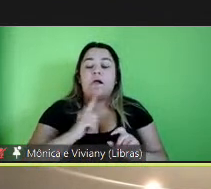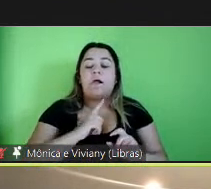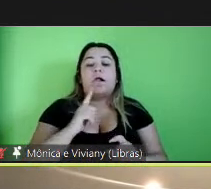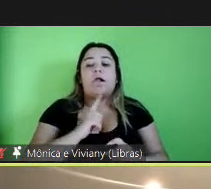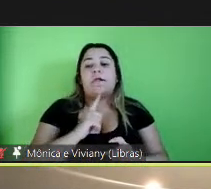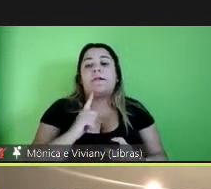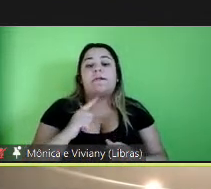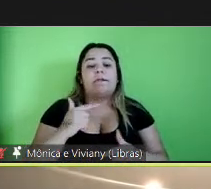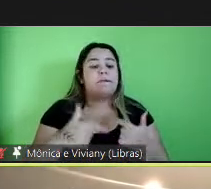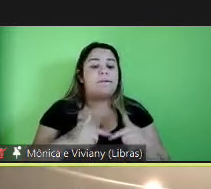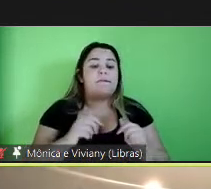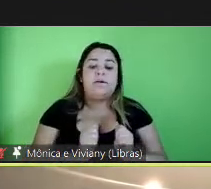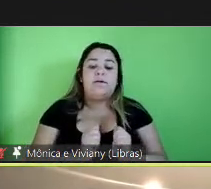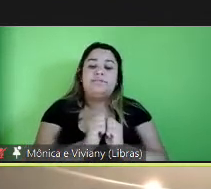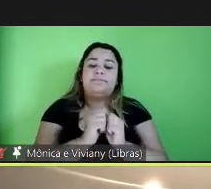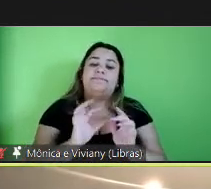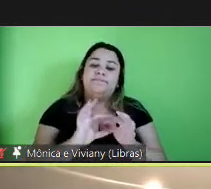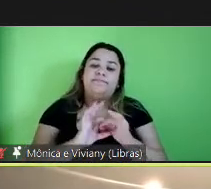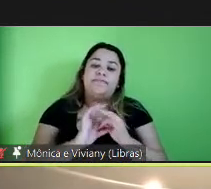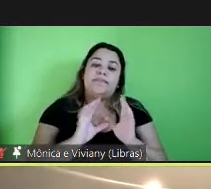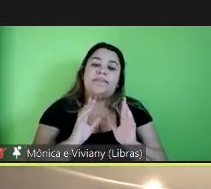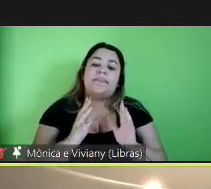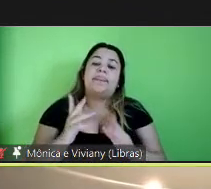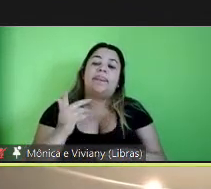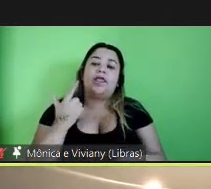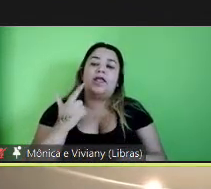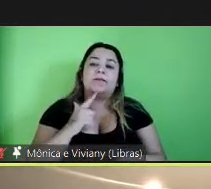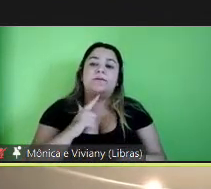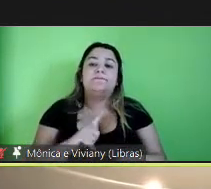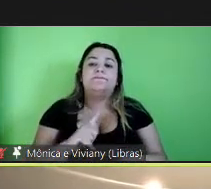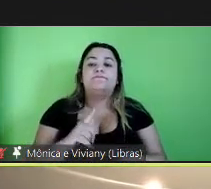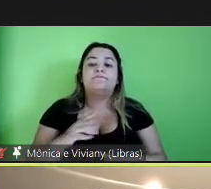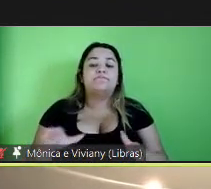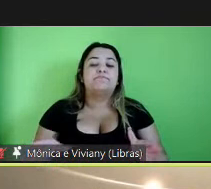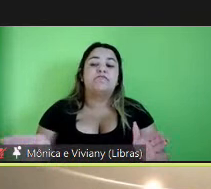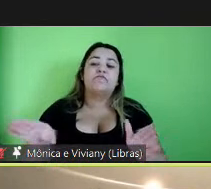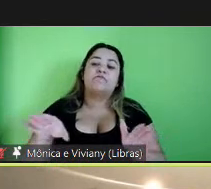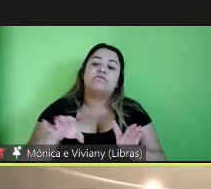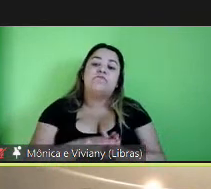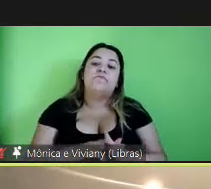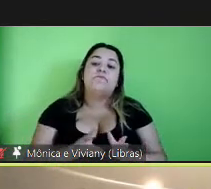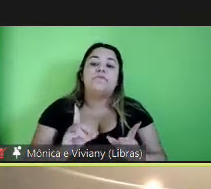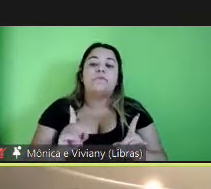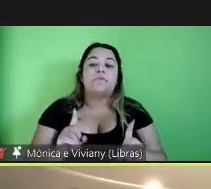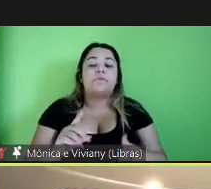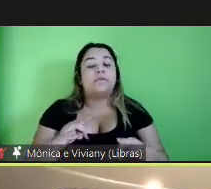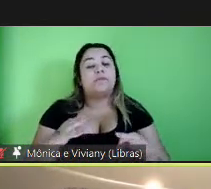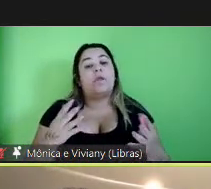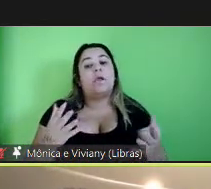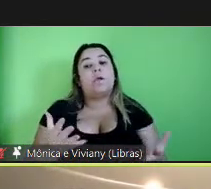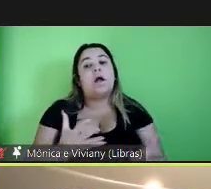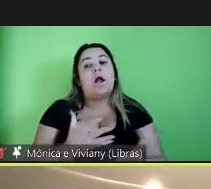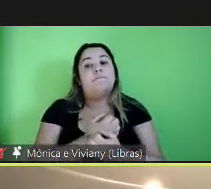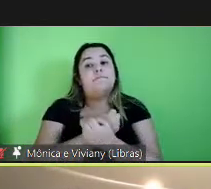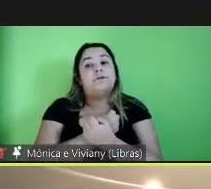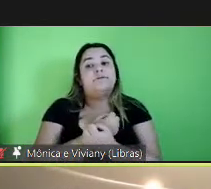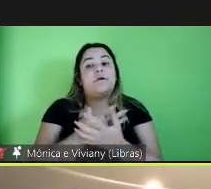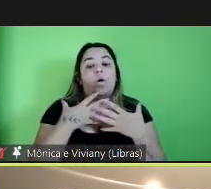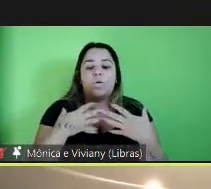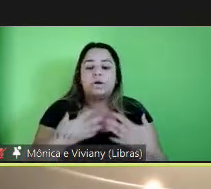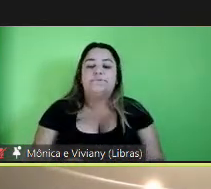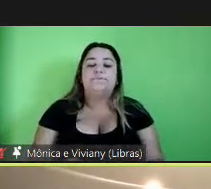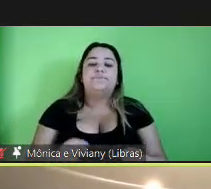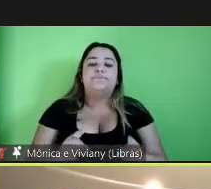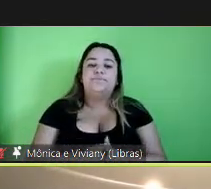which I said, did take some time, so that everyone could see kind of their place in the system and how they could contribute to